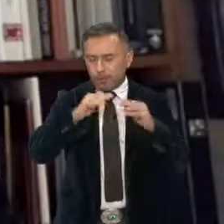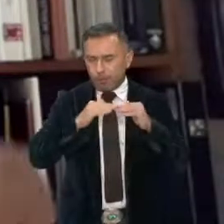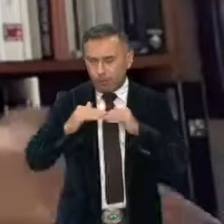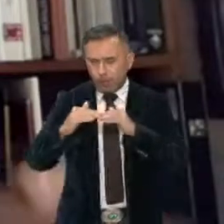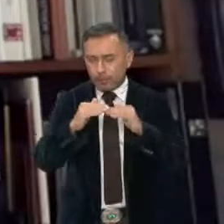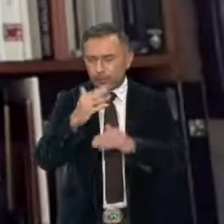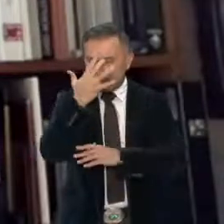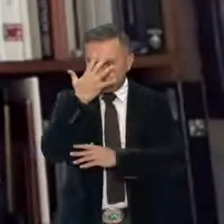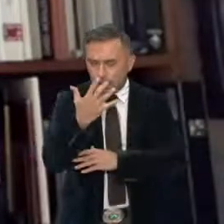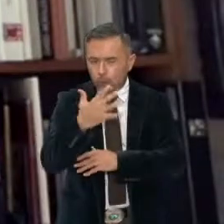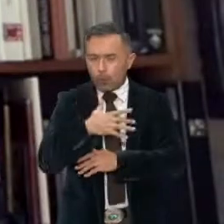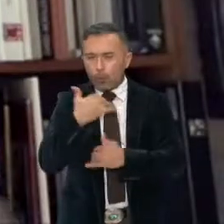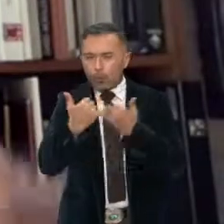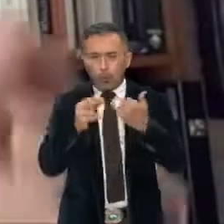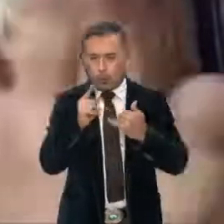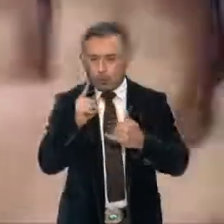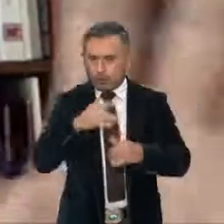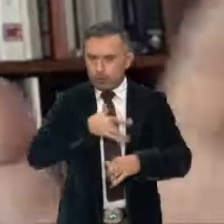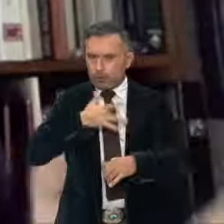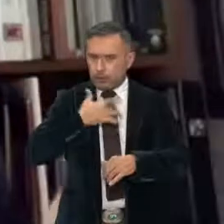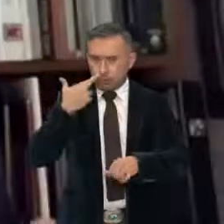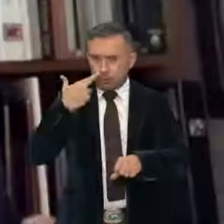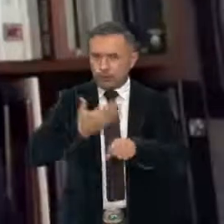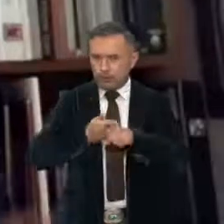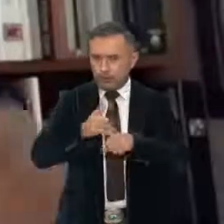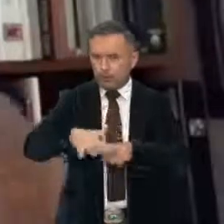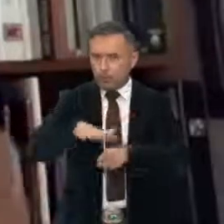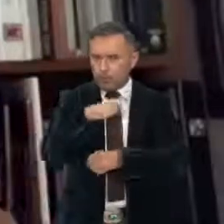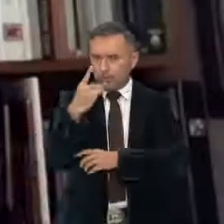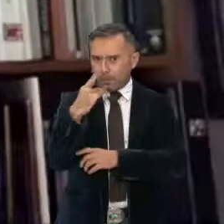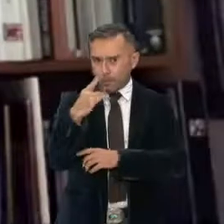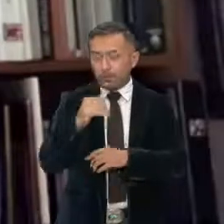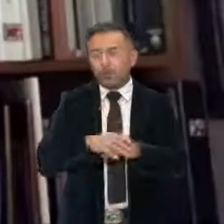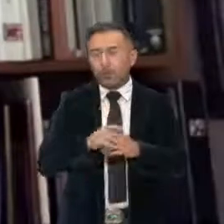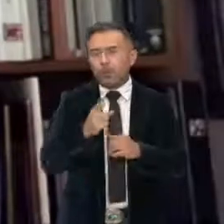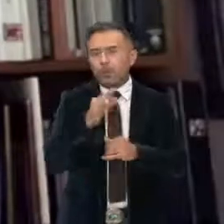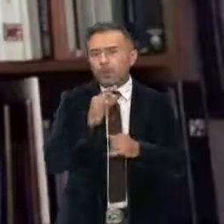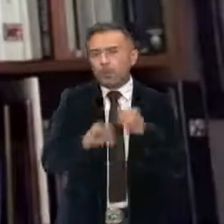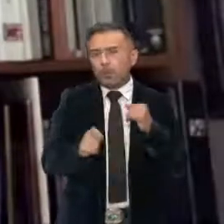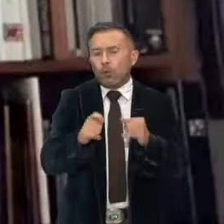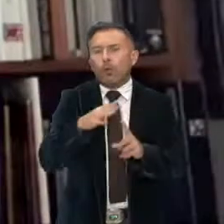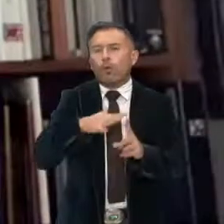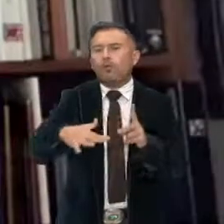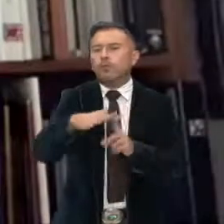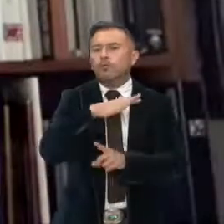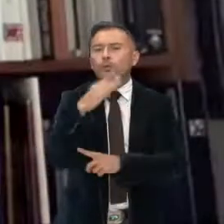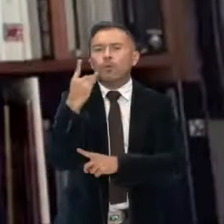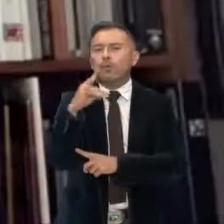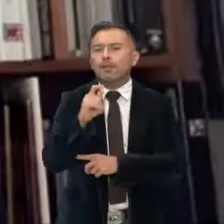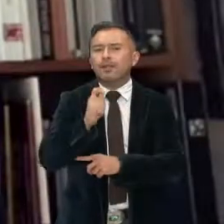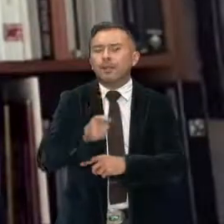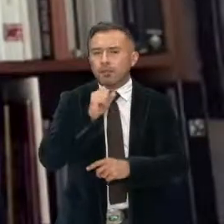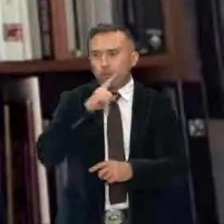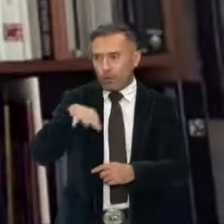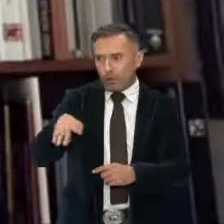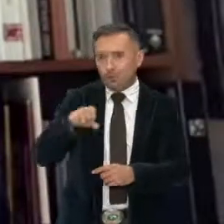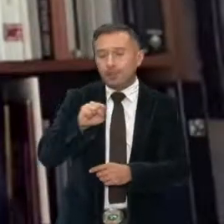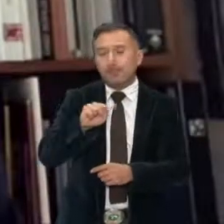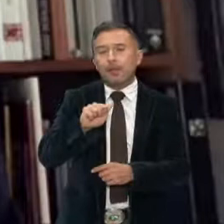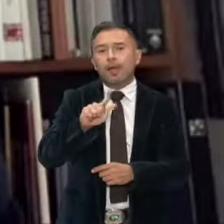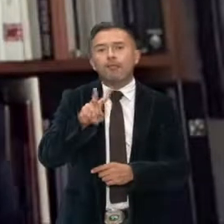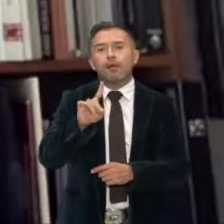to construct, to build a democracy serious and committed to the citizenship. And the Bolivian